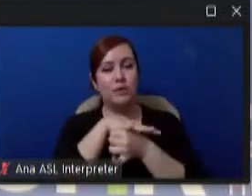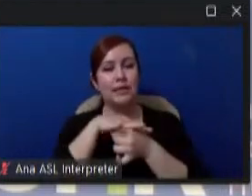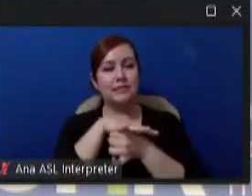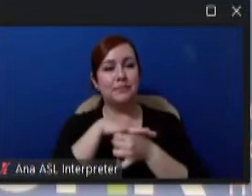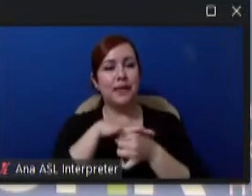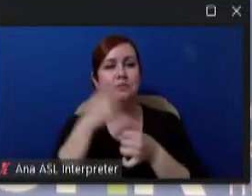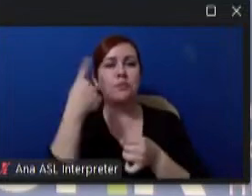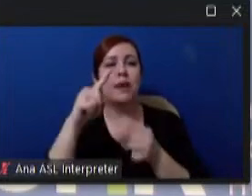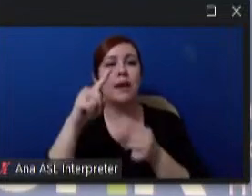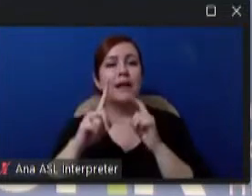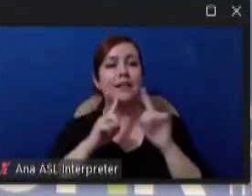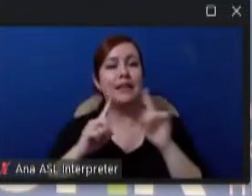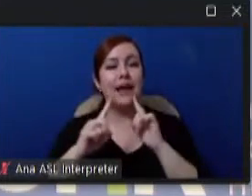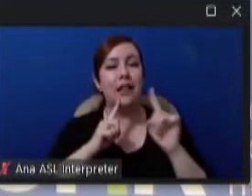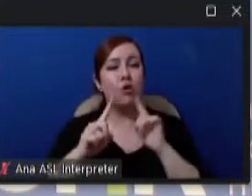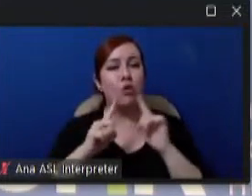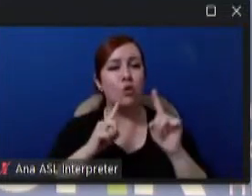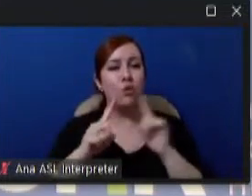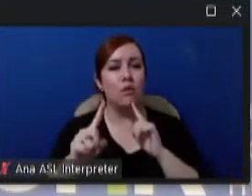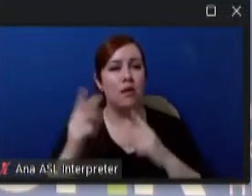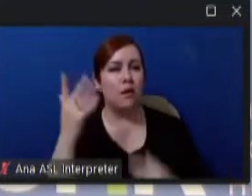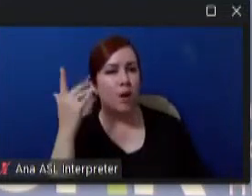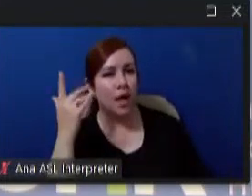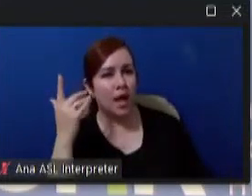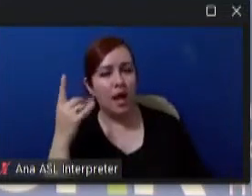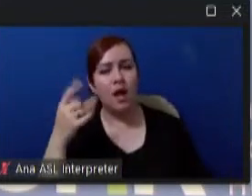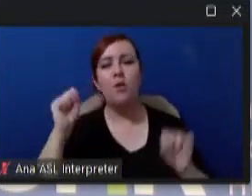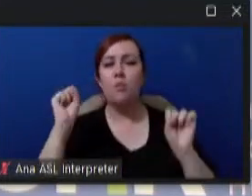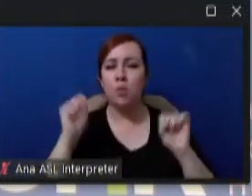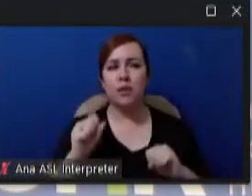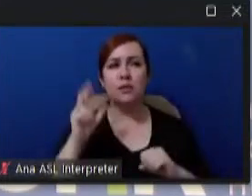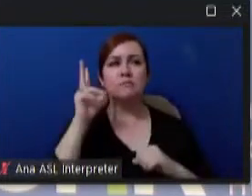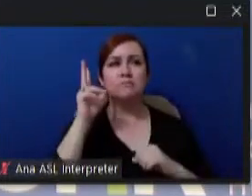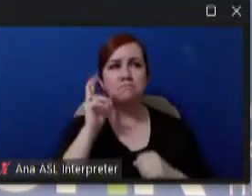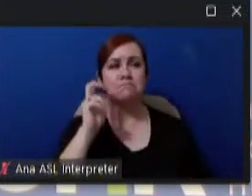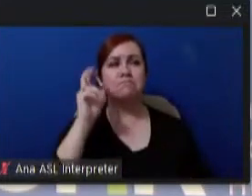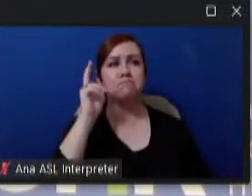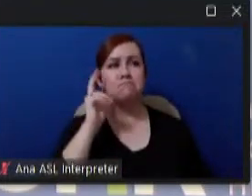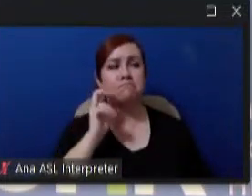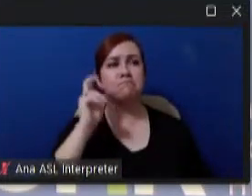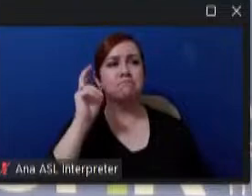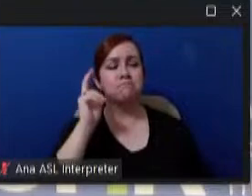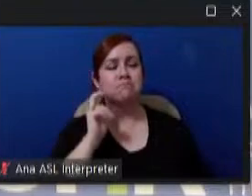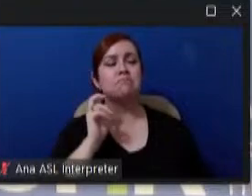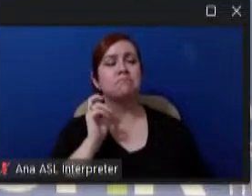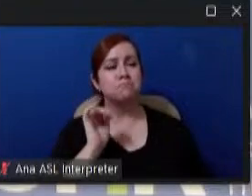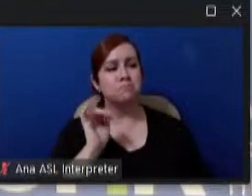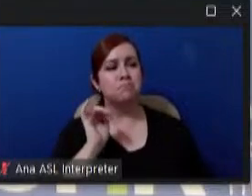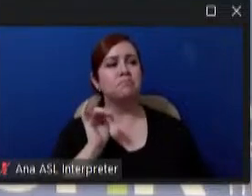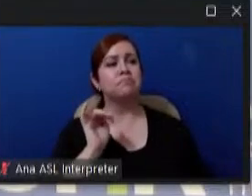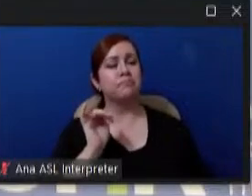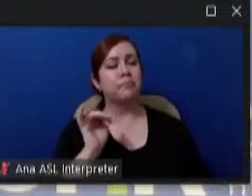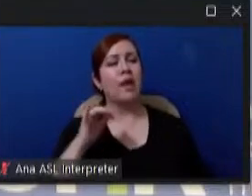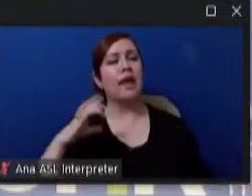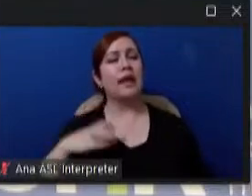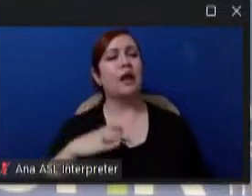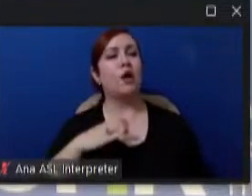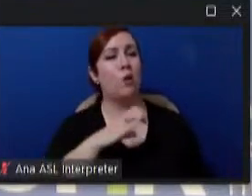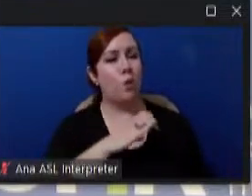is an opportunity for dialogue, to be able to listen to the different sides,